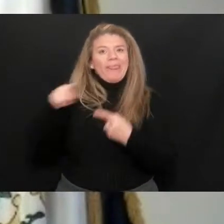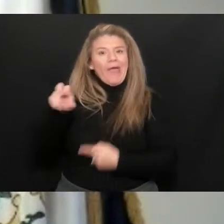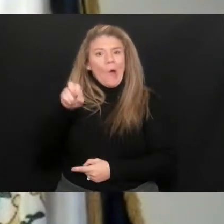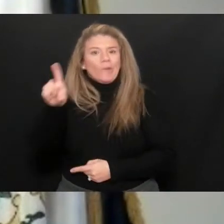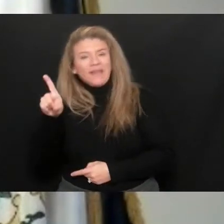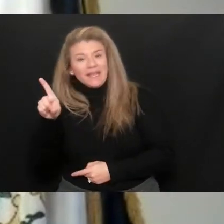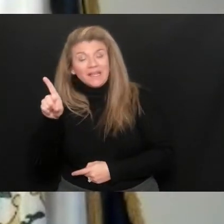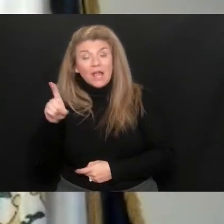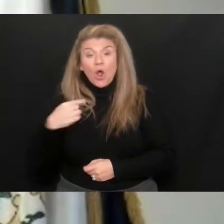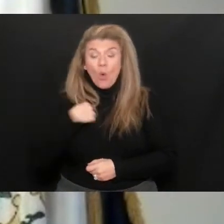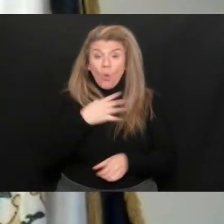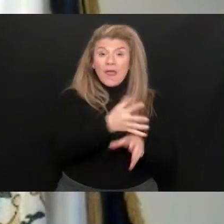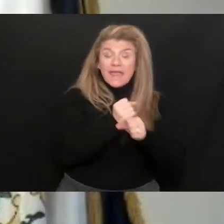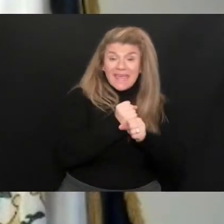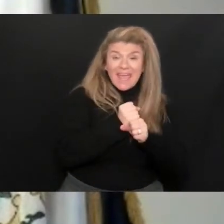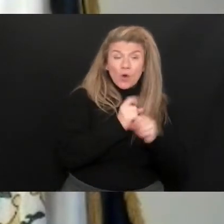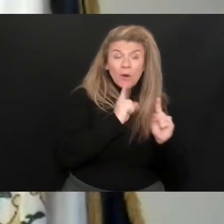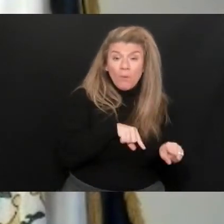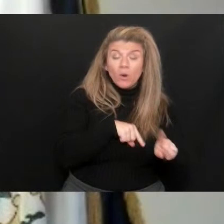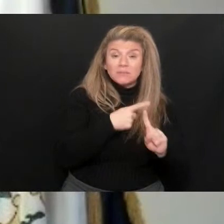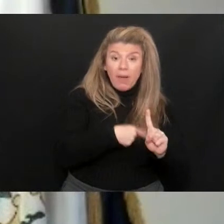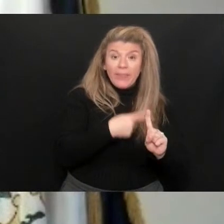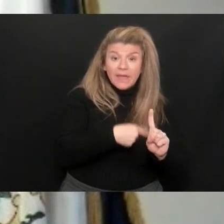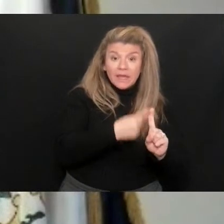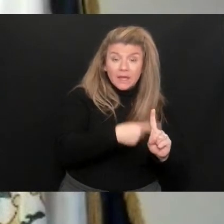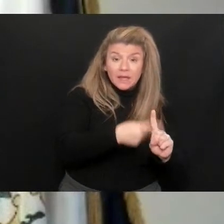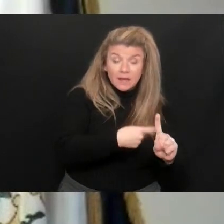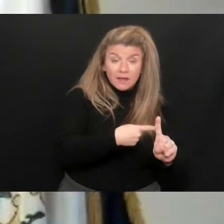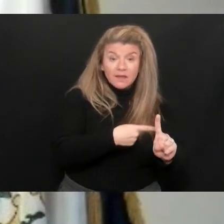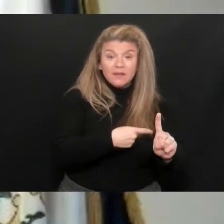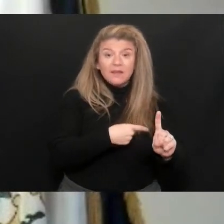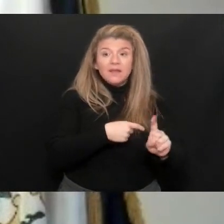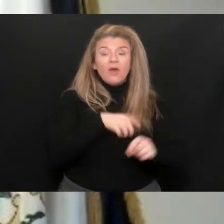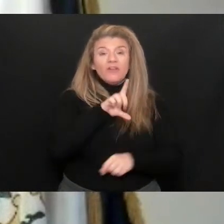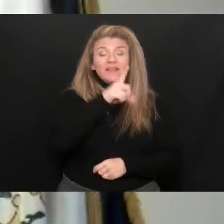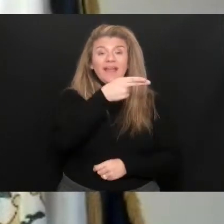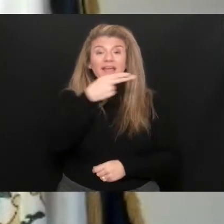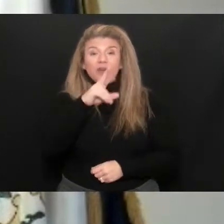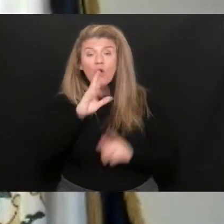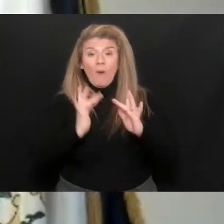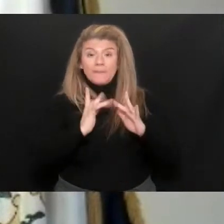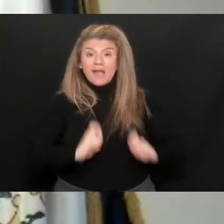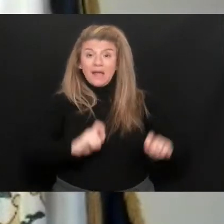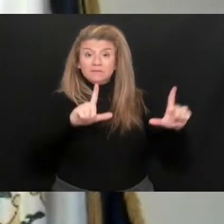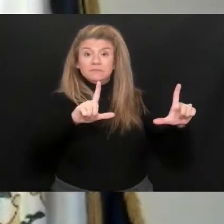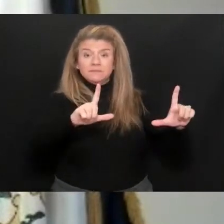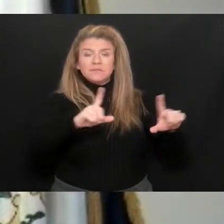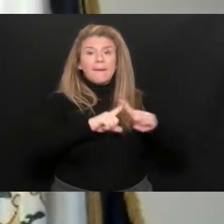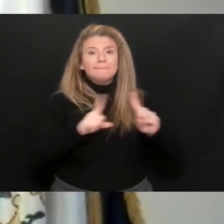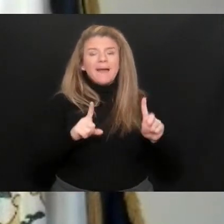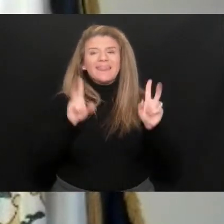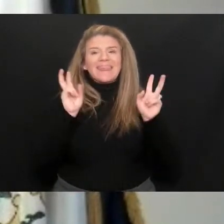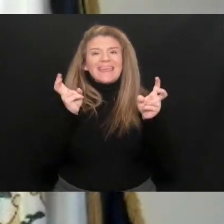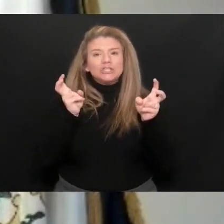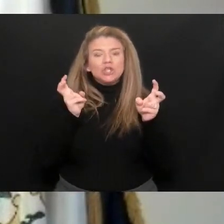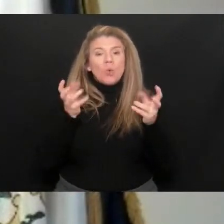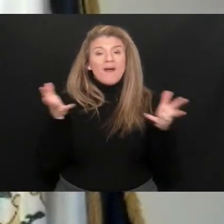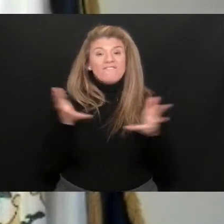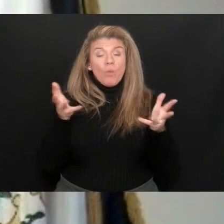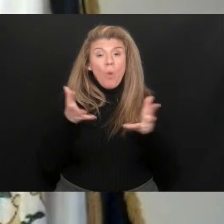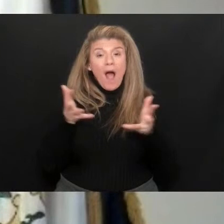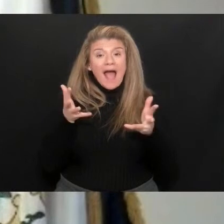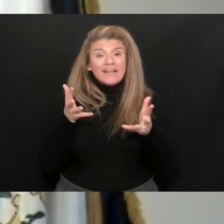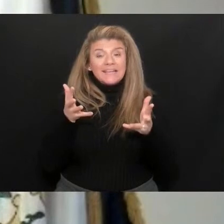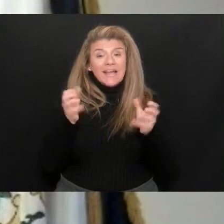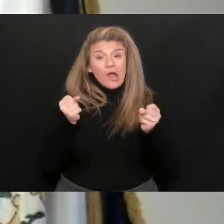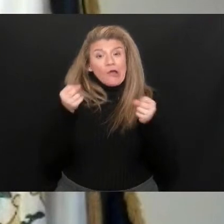get overdose reports monthly that are put on the DHHR website. The issue of what causes people